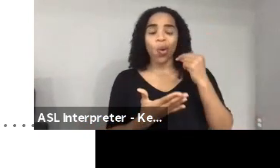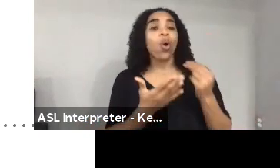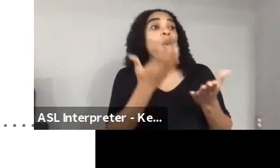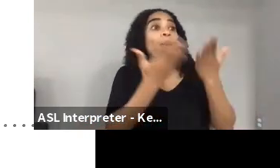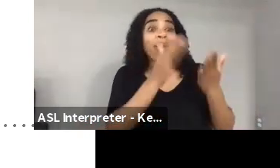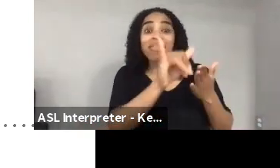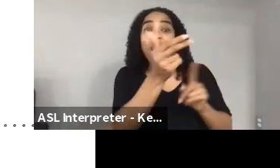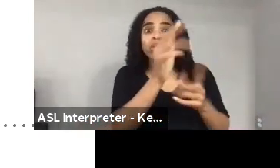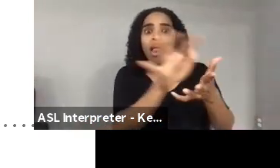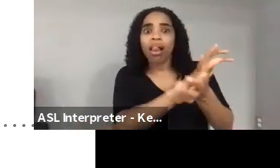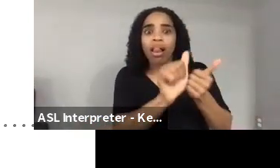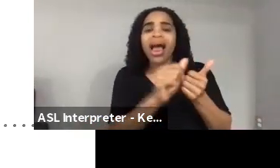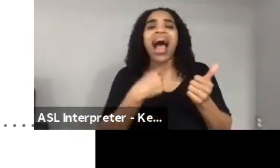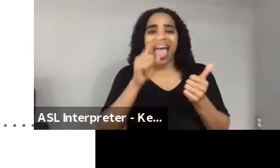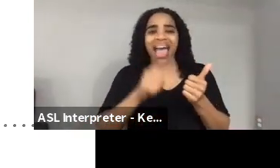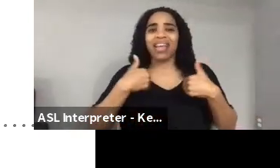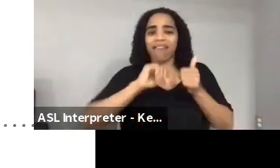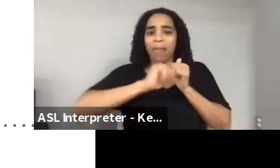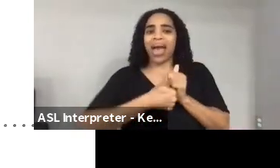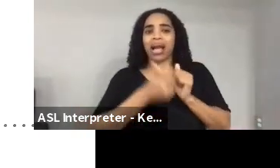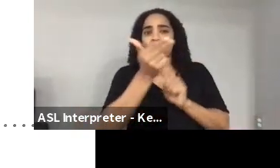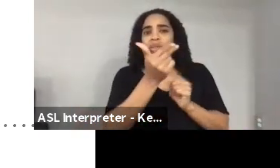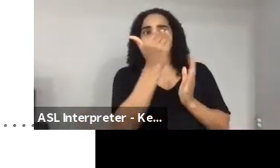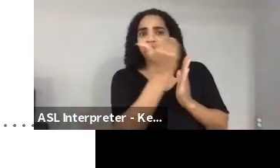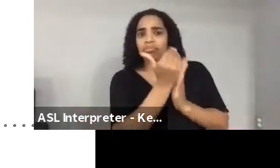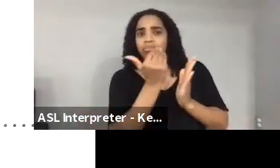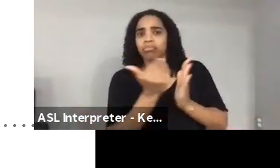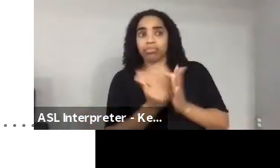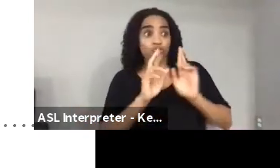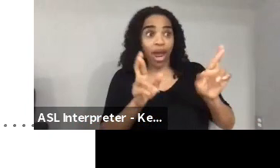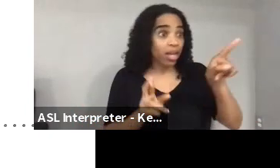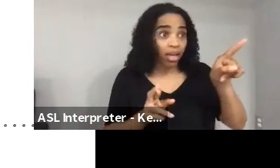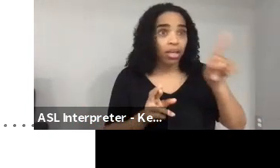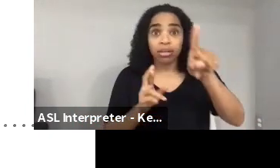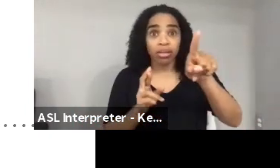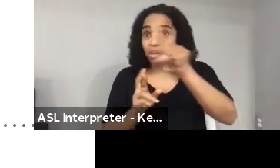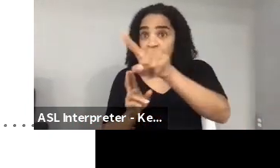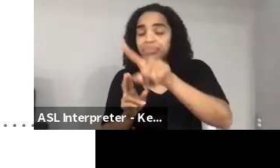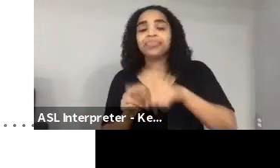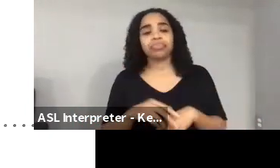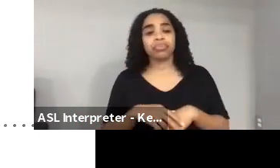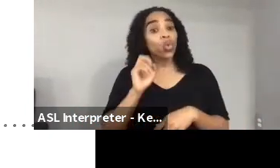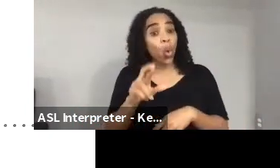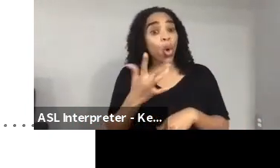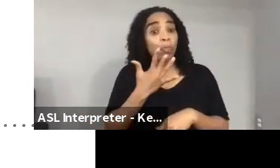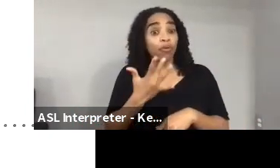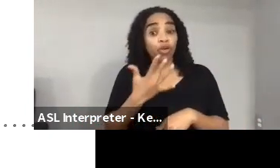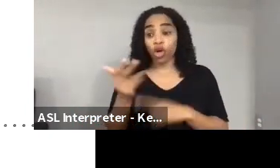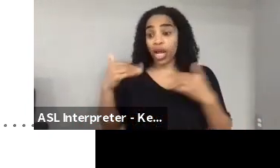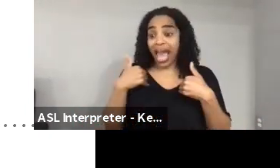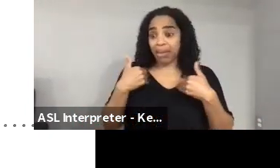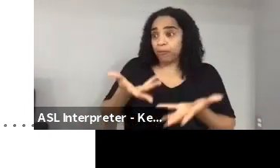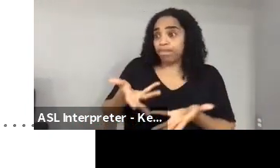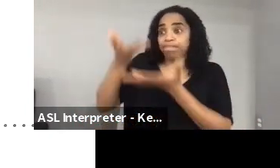damage from whatever disaster it is. So plan on a couple of hotels. Or would you prefer to board your pet and find